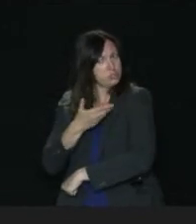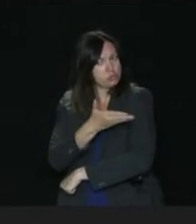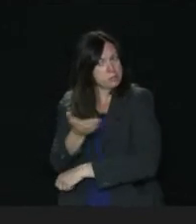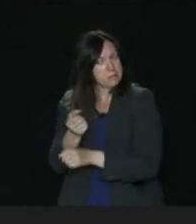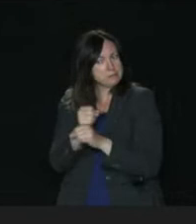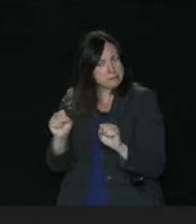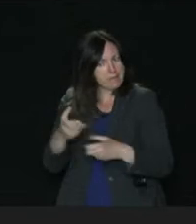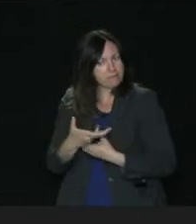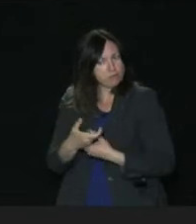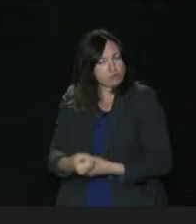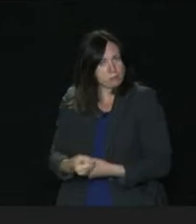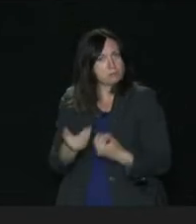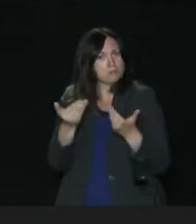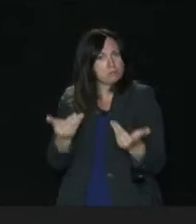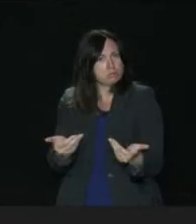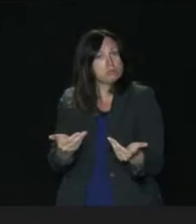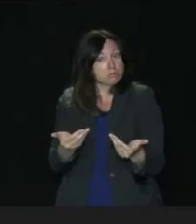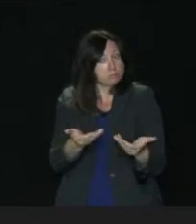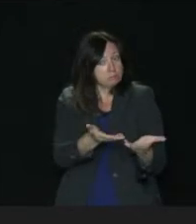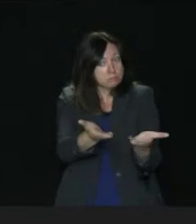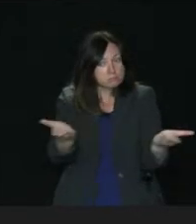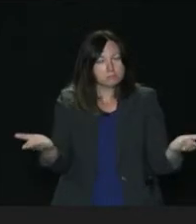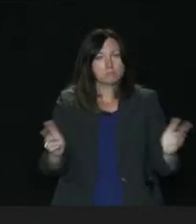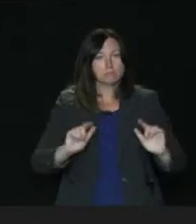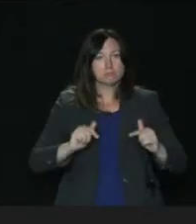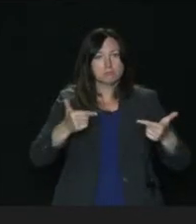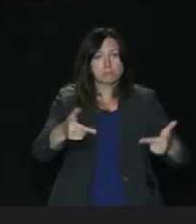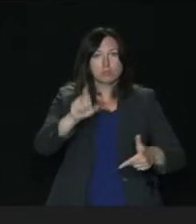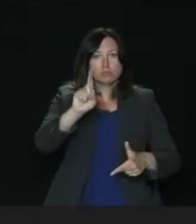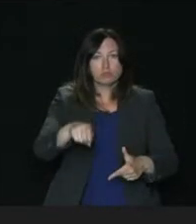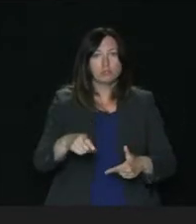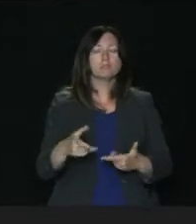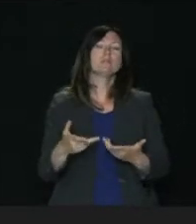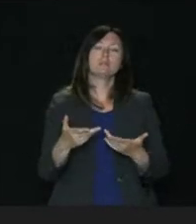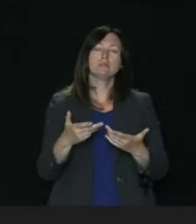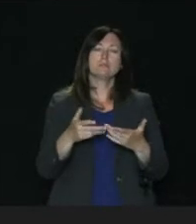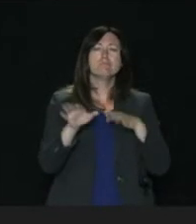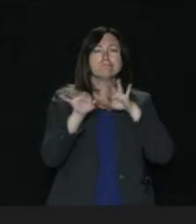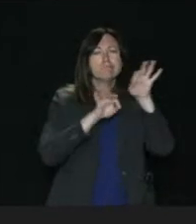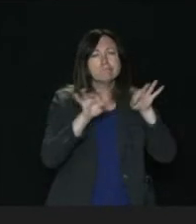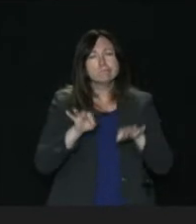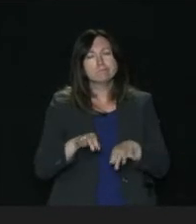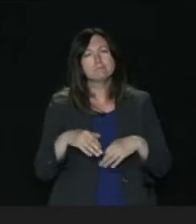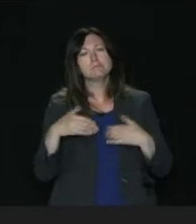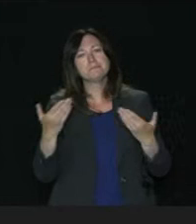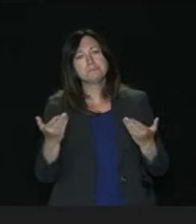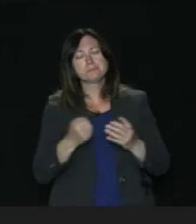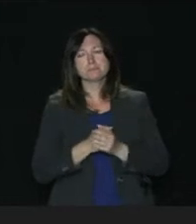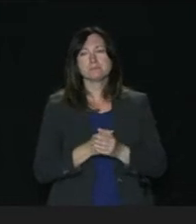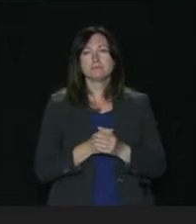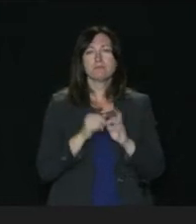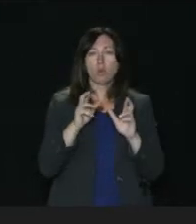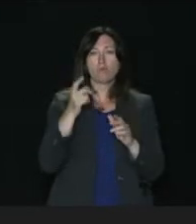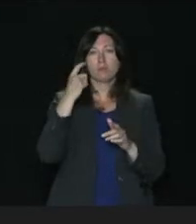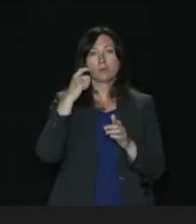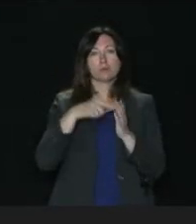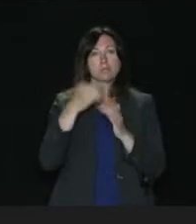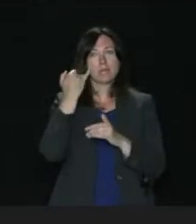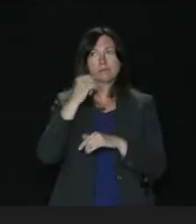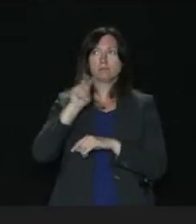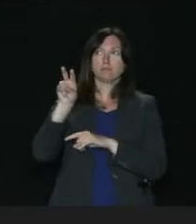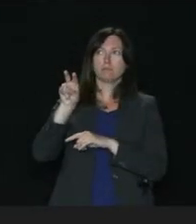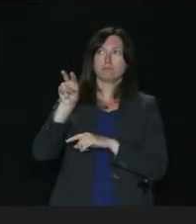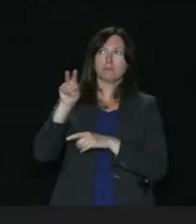feel confident about why it's important to them and their families and their community. And hopefully, like I say, what we're seeing is a snowball effect. And I